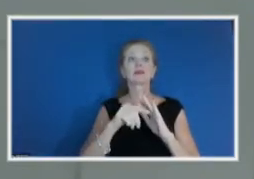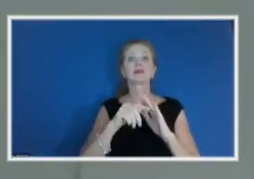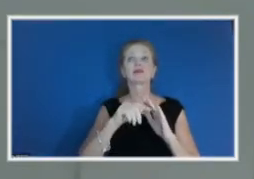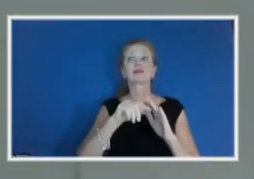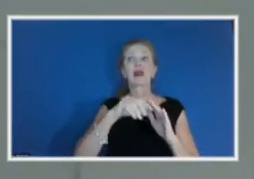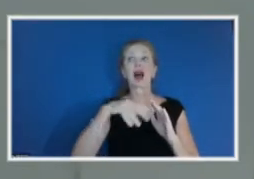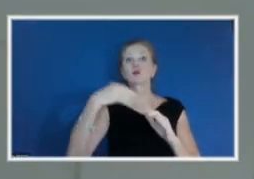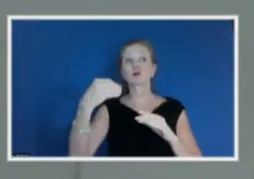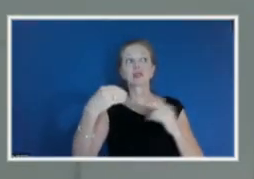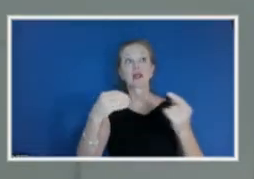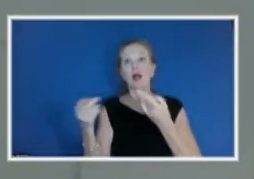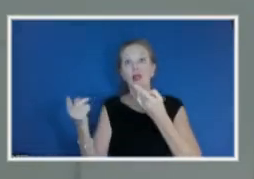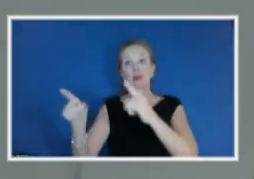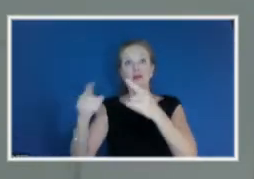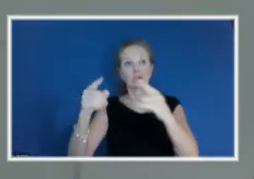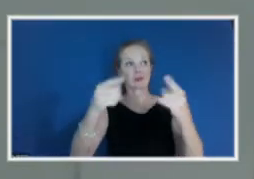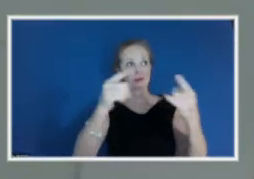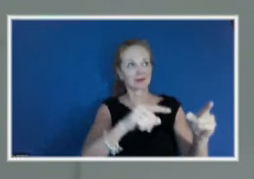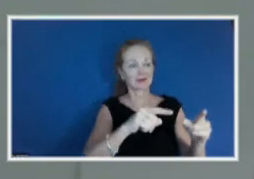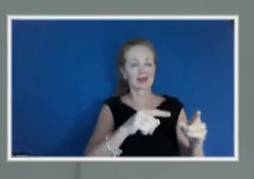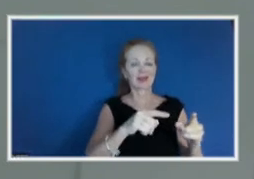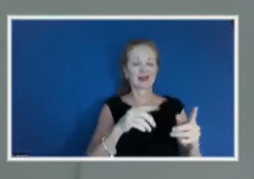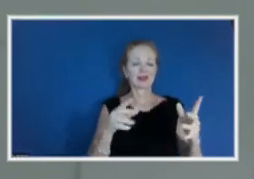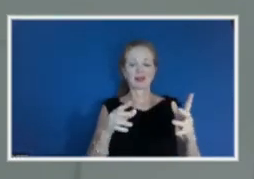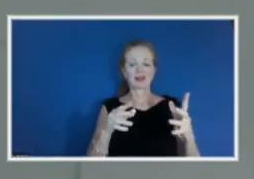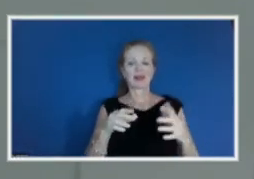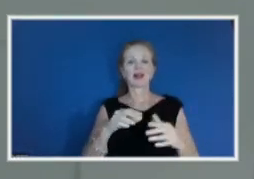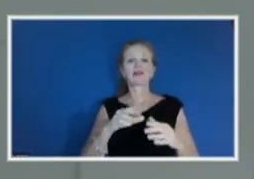were additional press conferences that were being held.